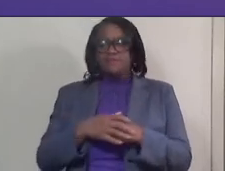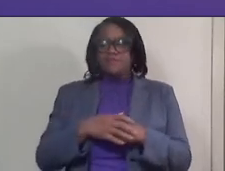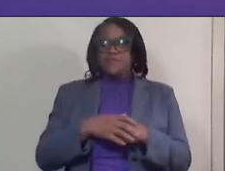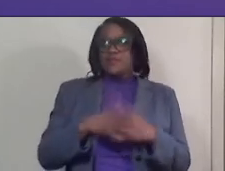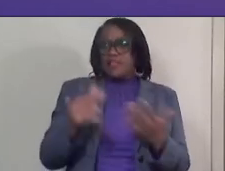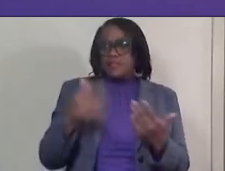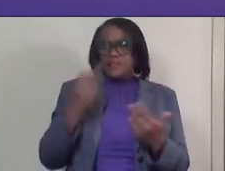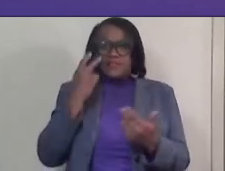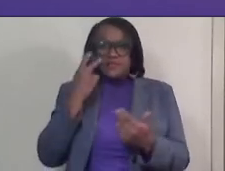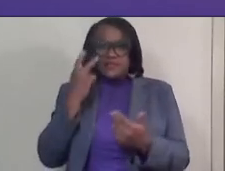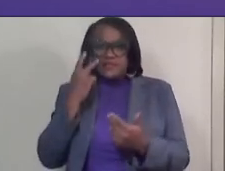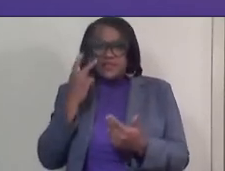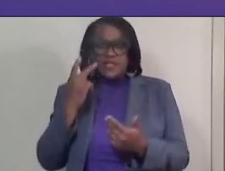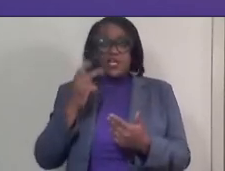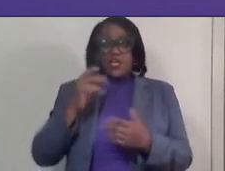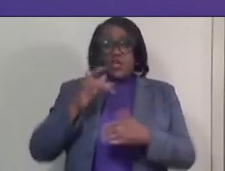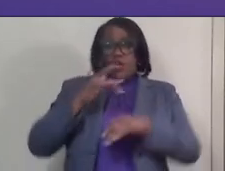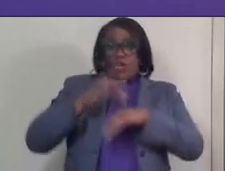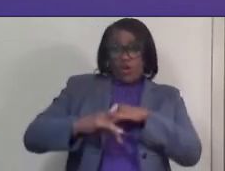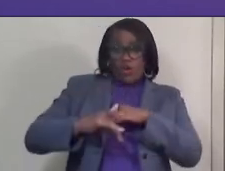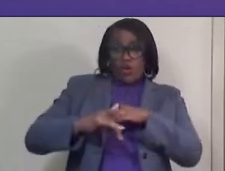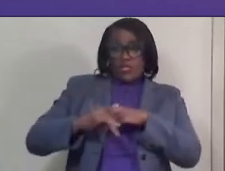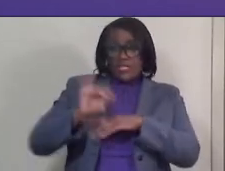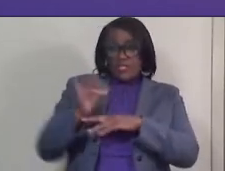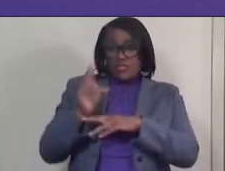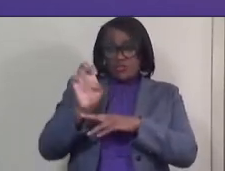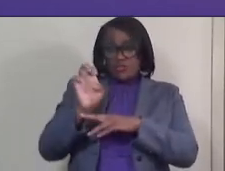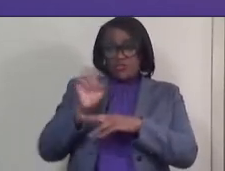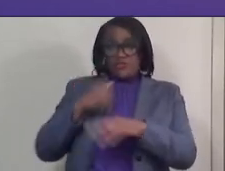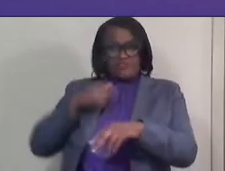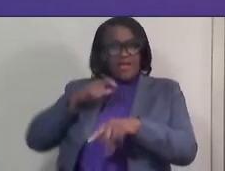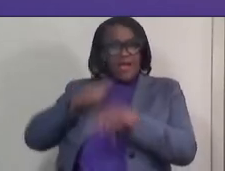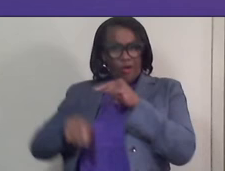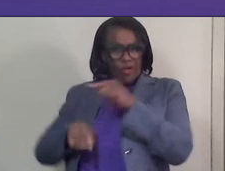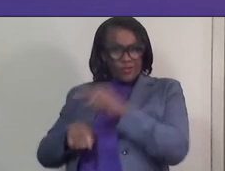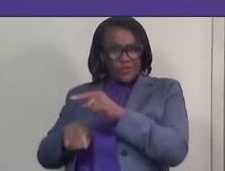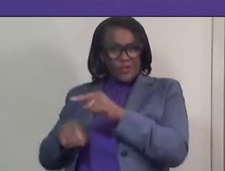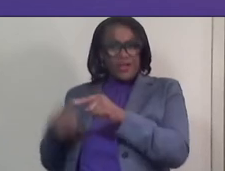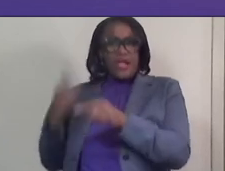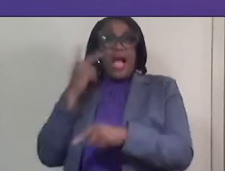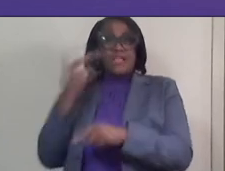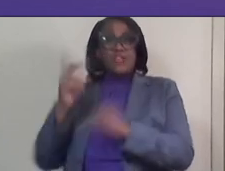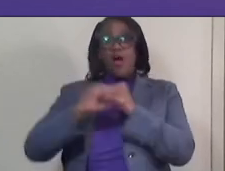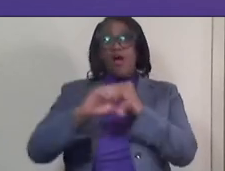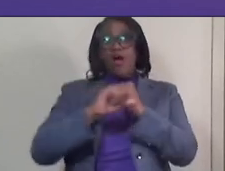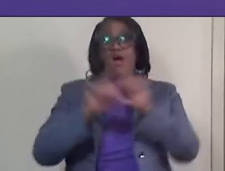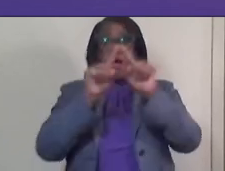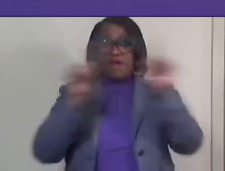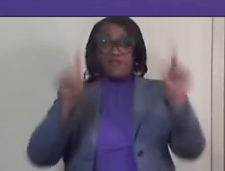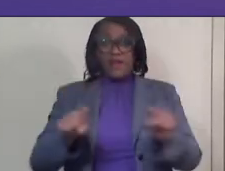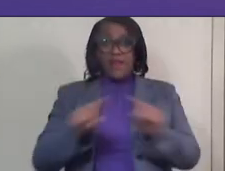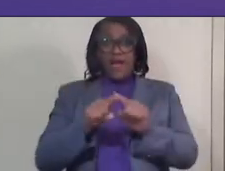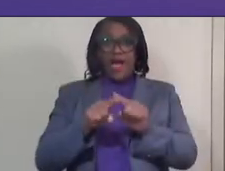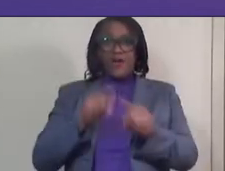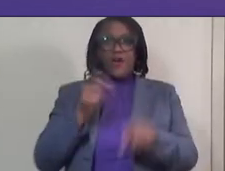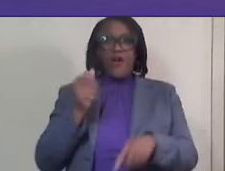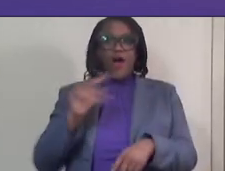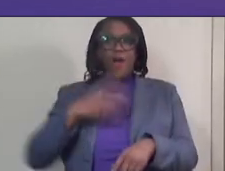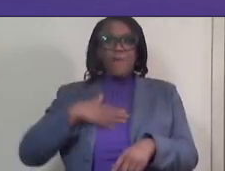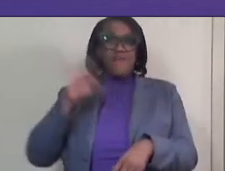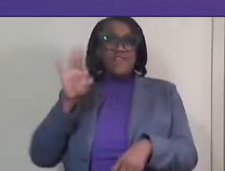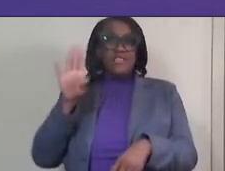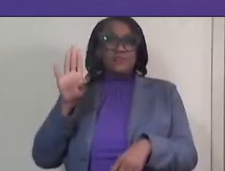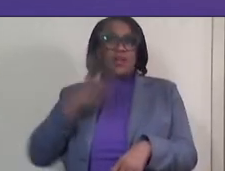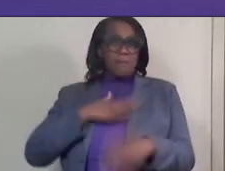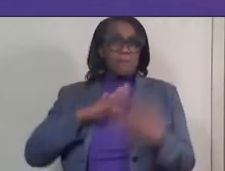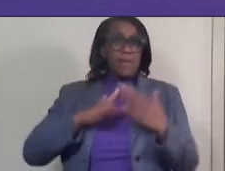in early June, I called Jeanine and I had seen a flyer going around on my Facebook feed where I get my community